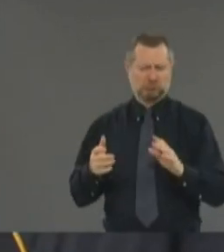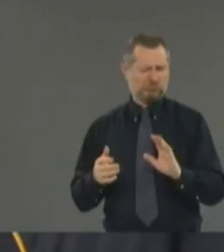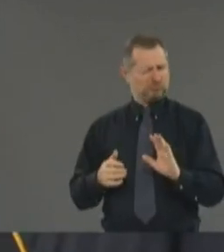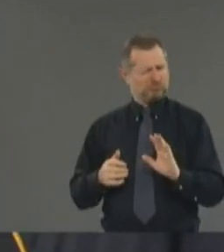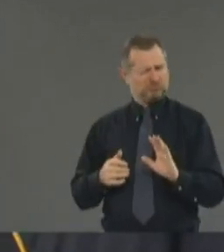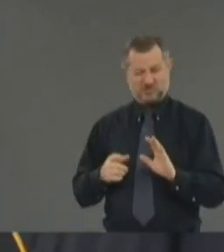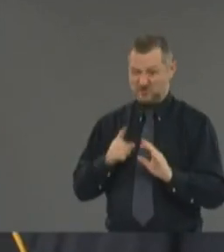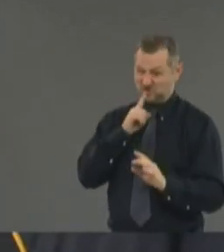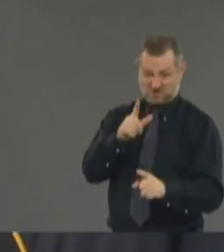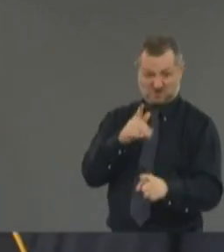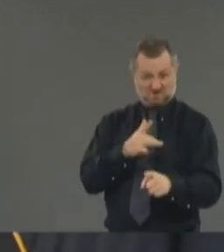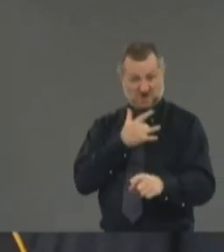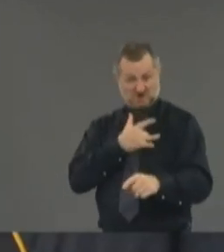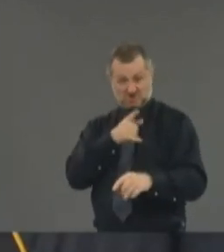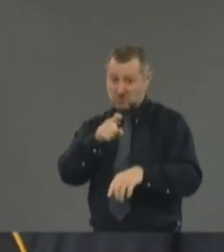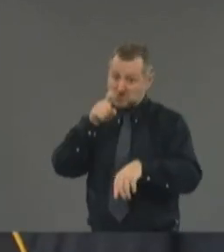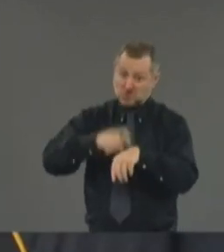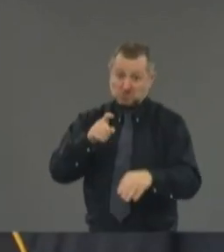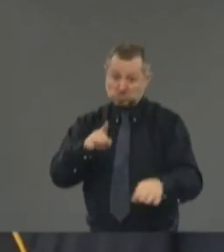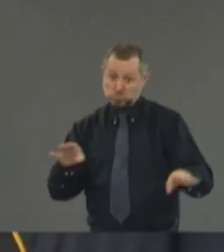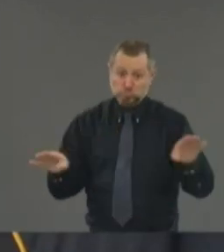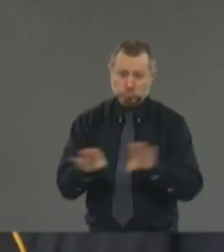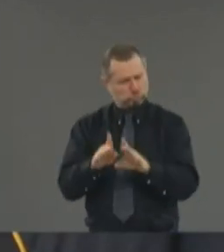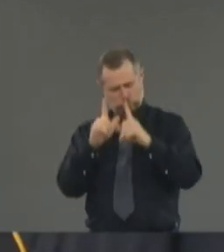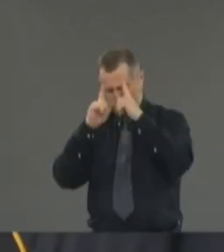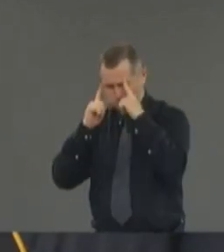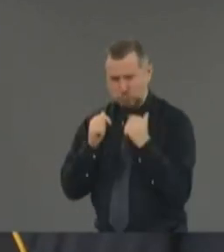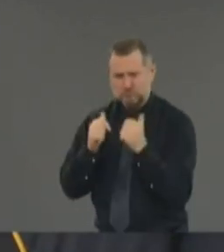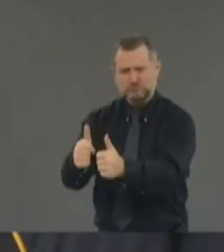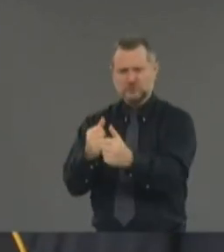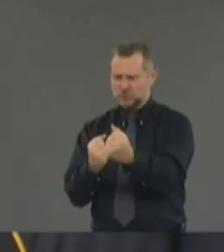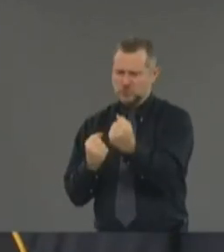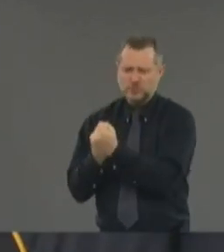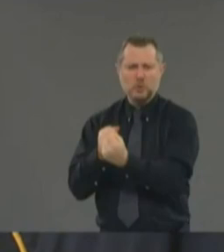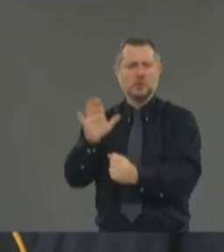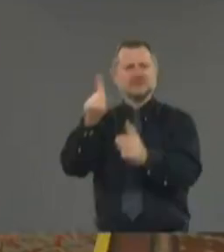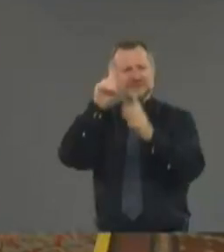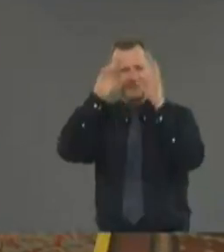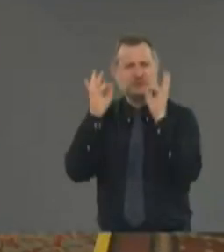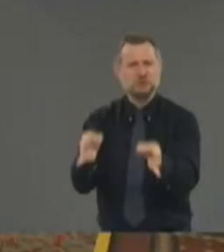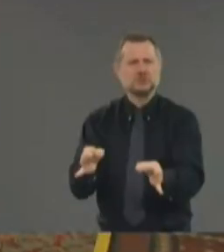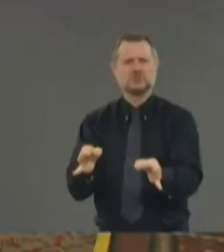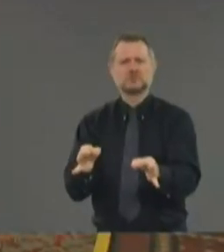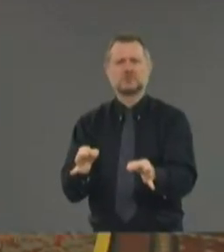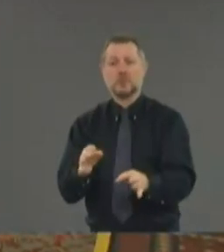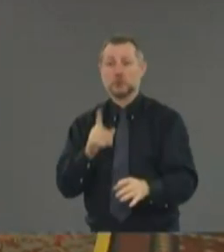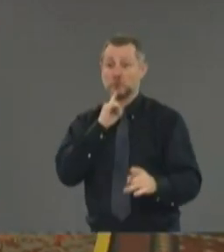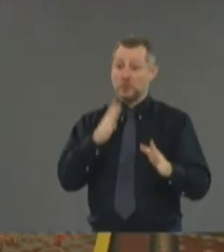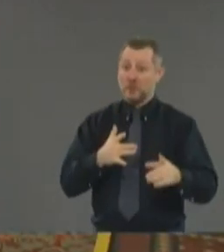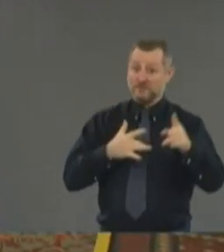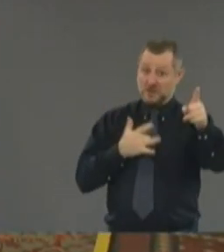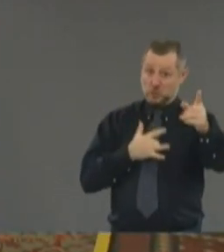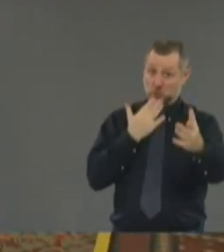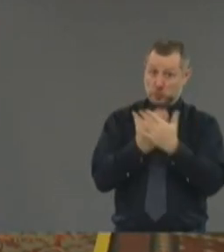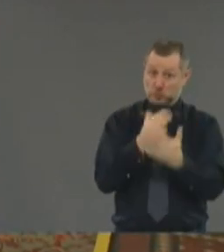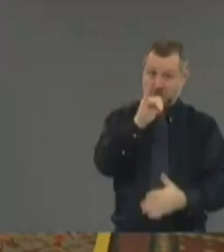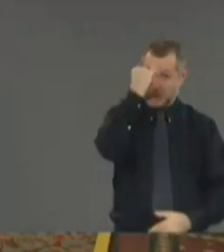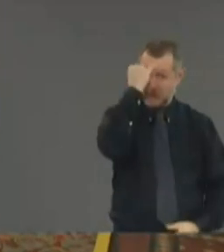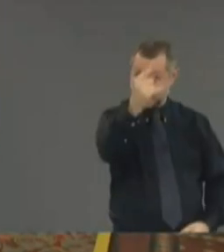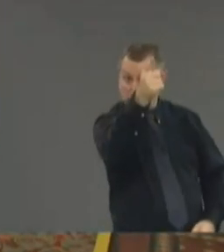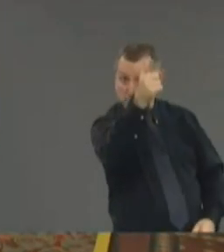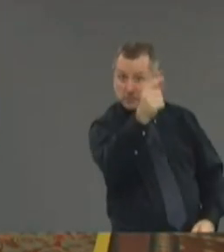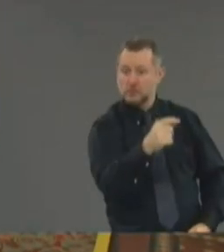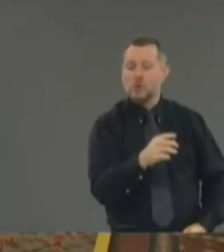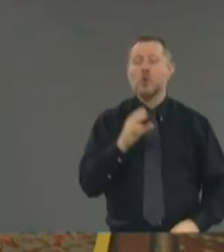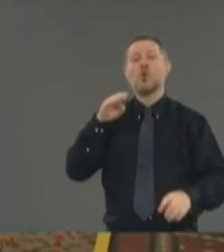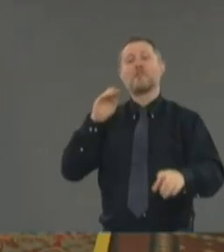curfew is necessary, I support their decisions. So you believe it's still a good idea despite these clashes? I support